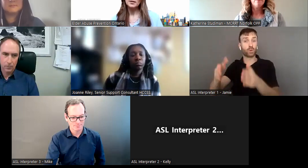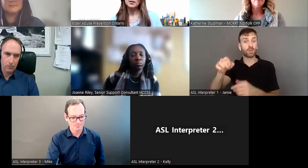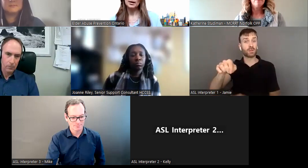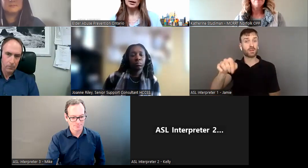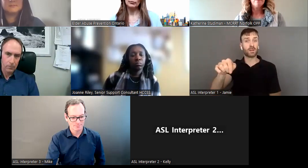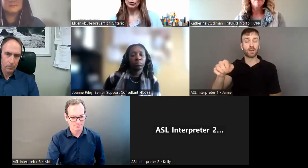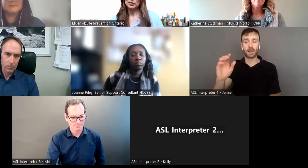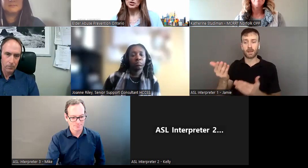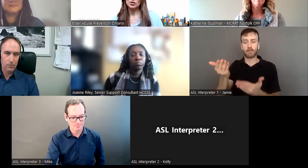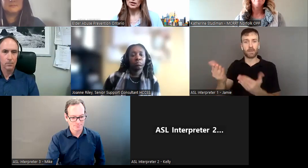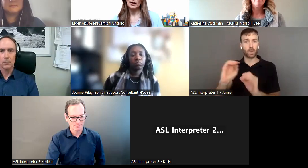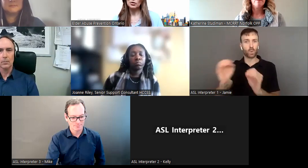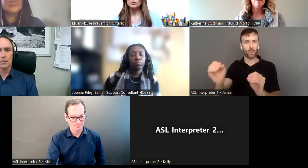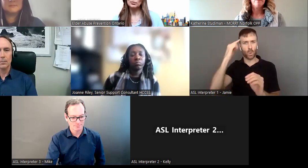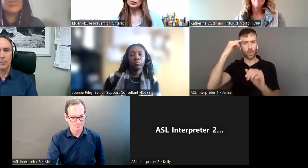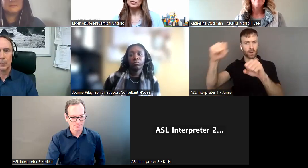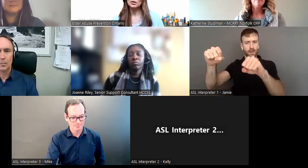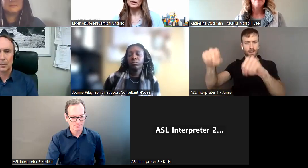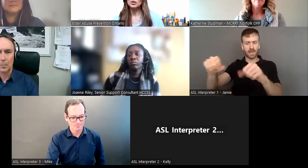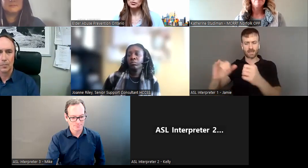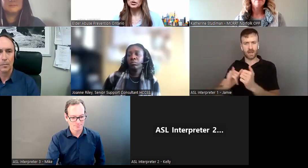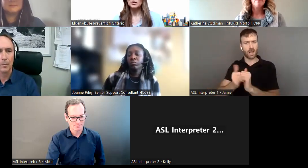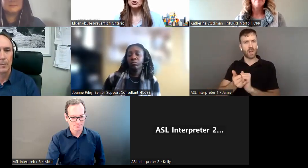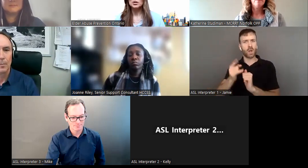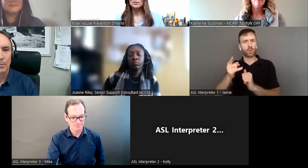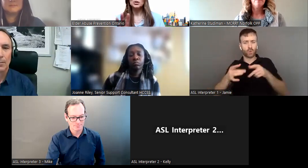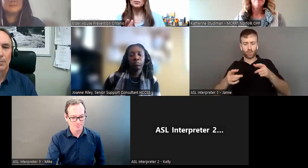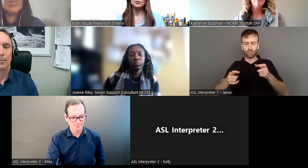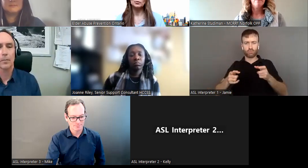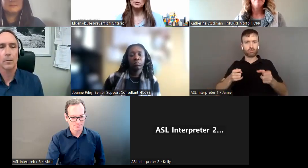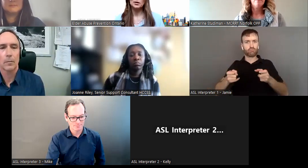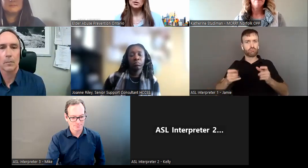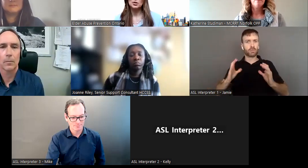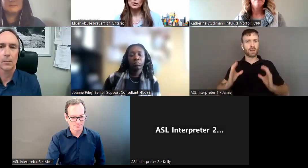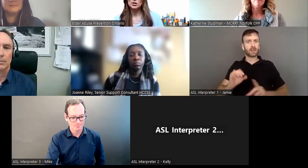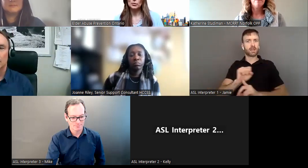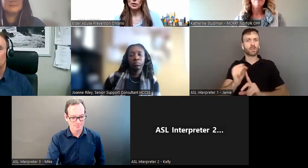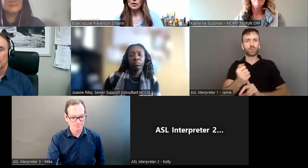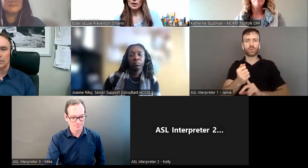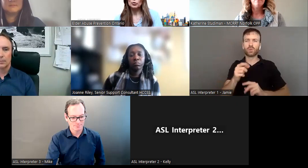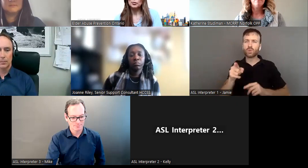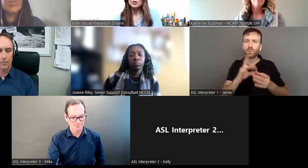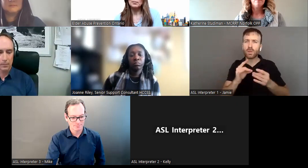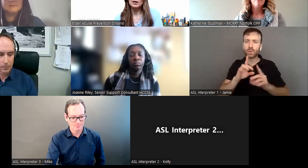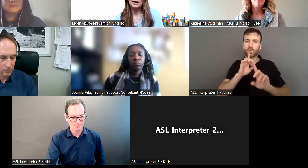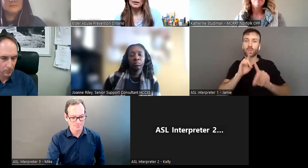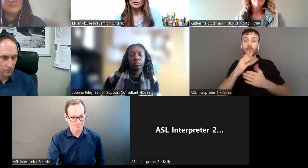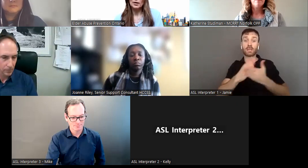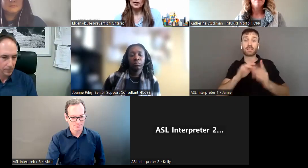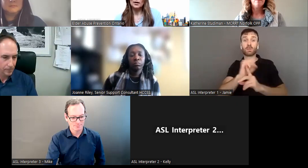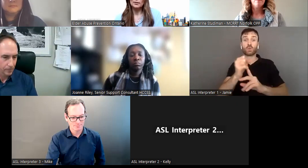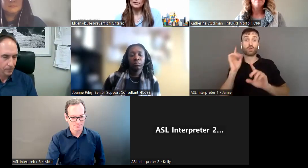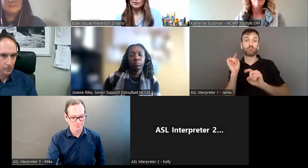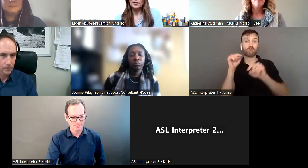the capacity to make that informed decision? How do you deal with those kind of situations? Because you did mention about responding to situations where an older person may not